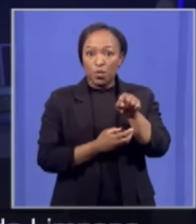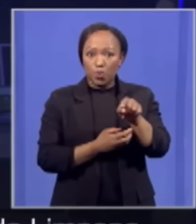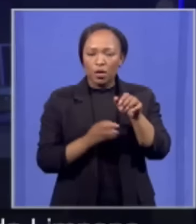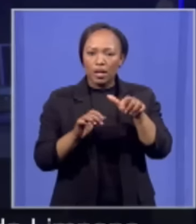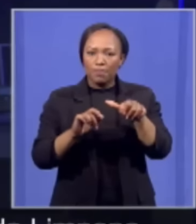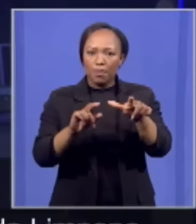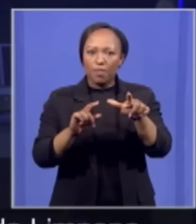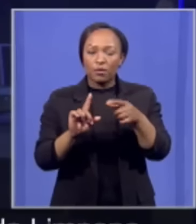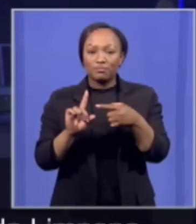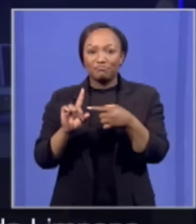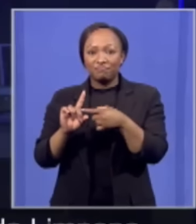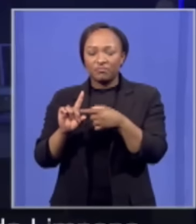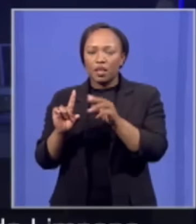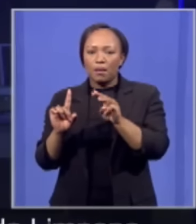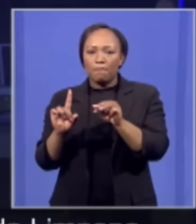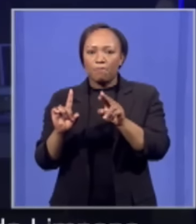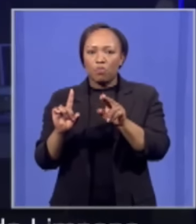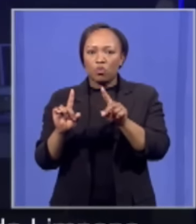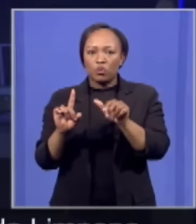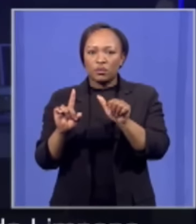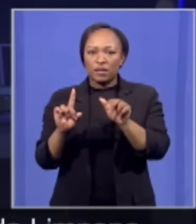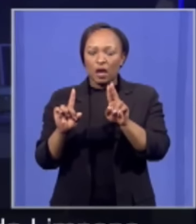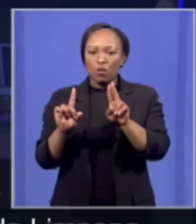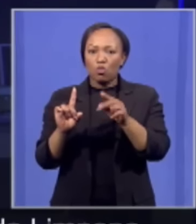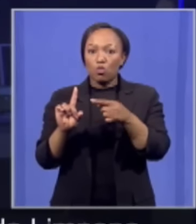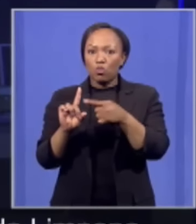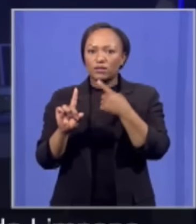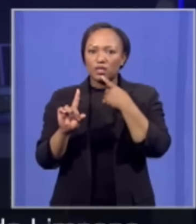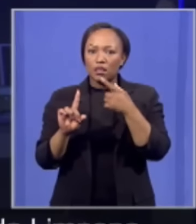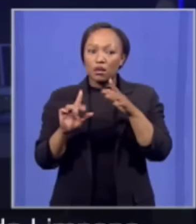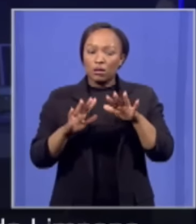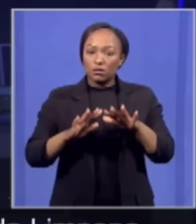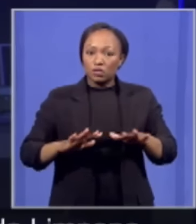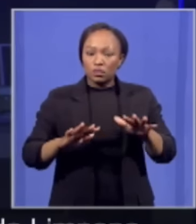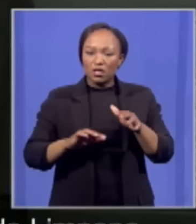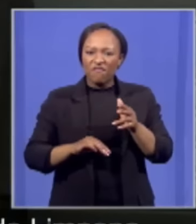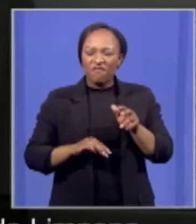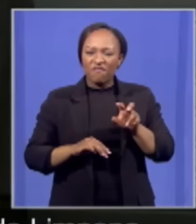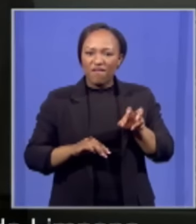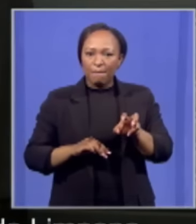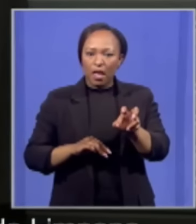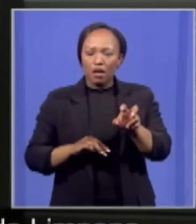ena e tla ntlafatsa dihlahiswa tsa setreke tsa dihwai tsa setreke sa Vembe.